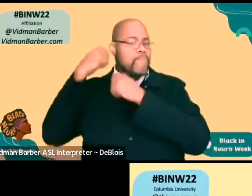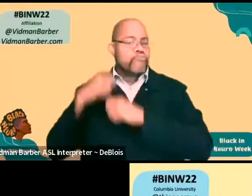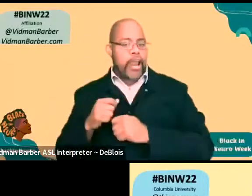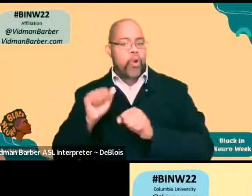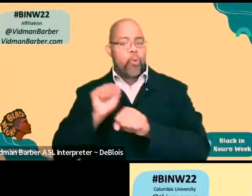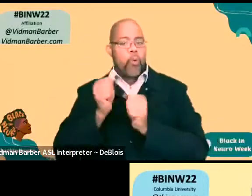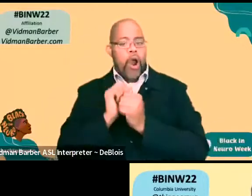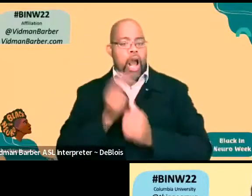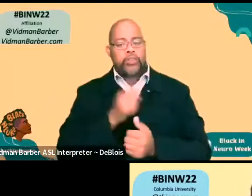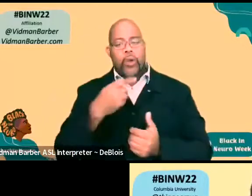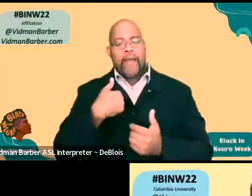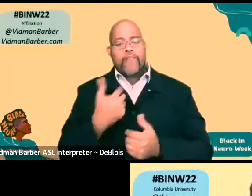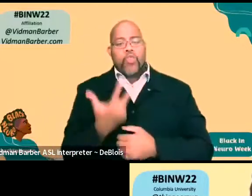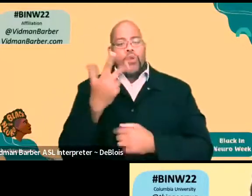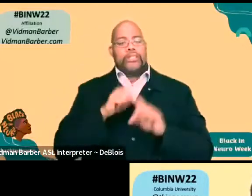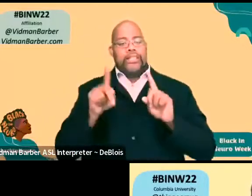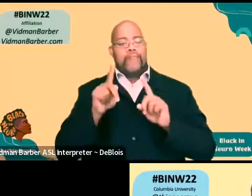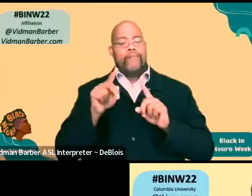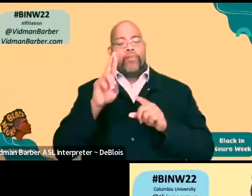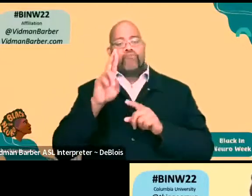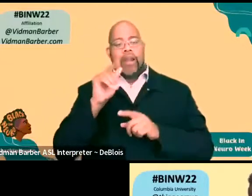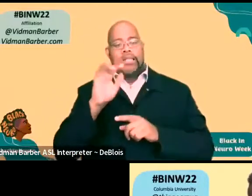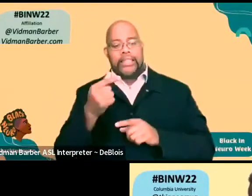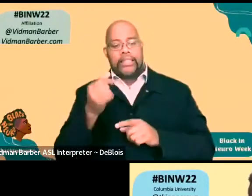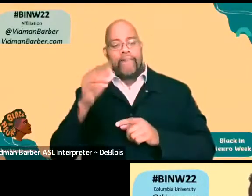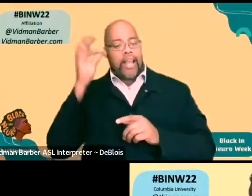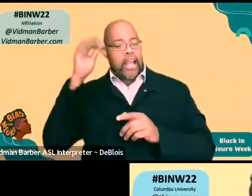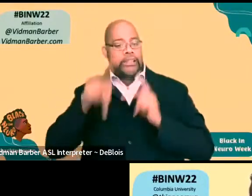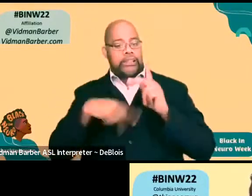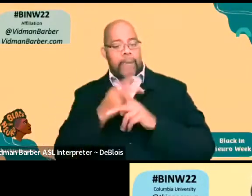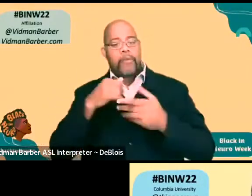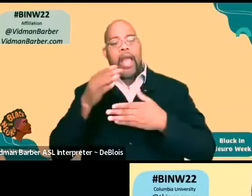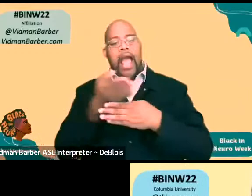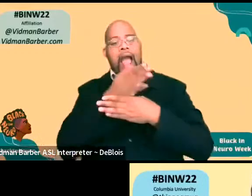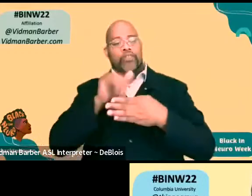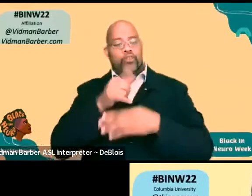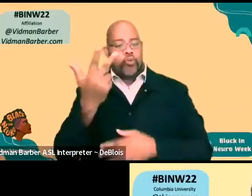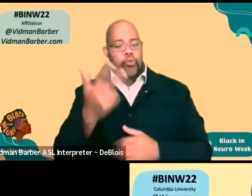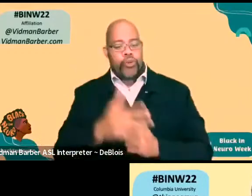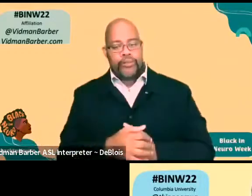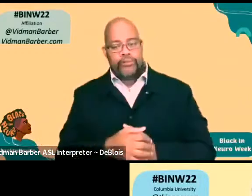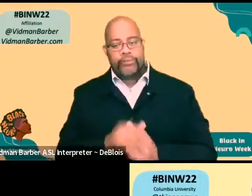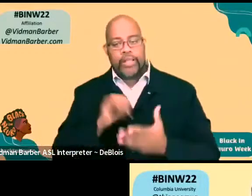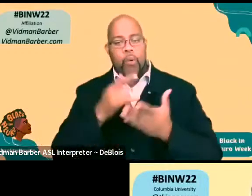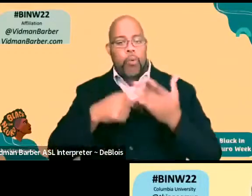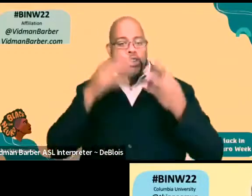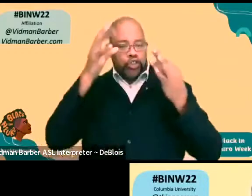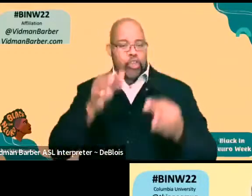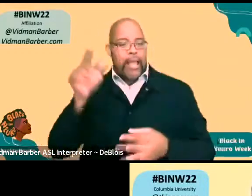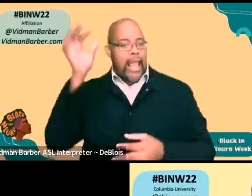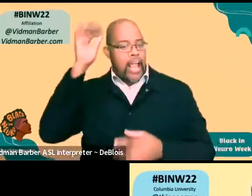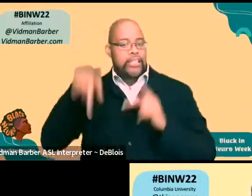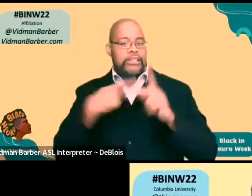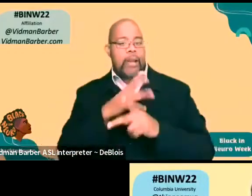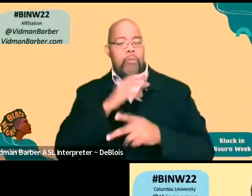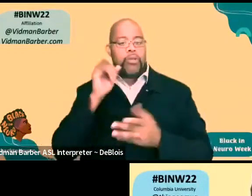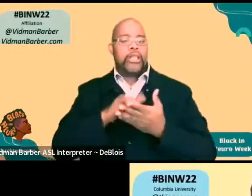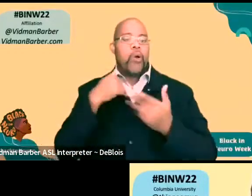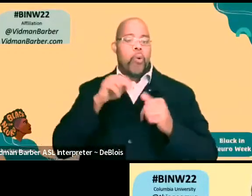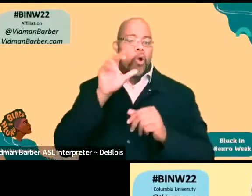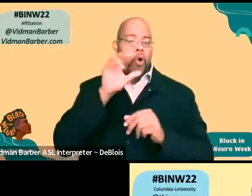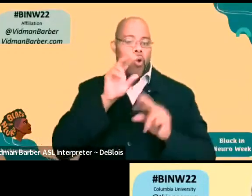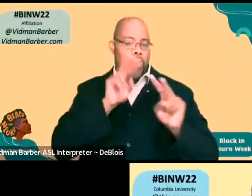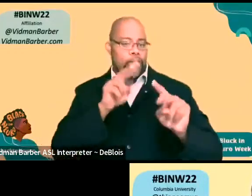with us. And so we have 3 different ratings of the hair type, and then we take the average of those 3. And that's what we determined their hair type was. And that's what we're going to